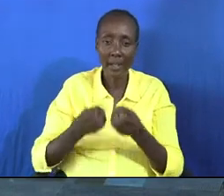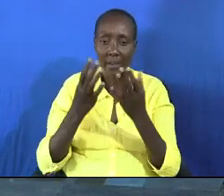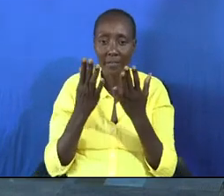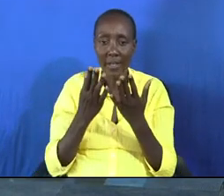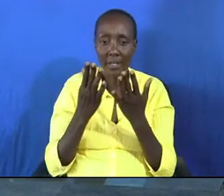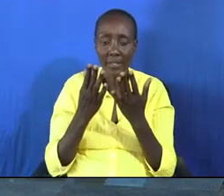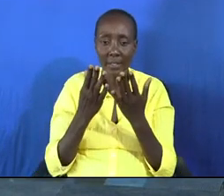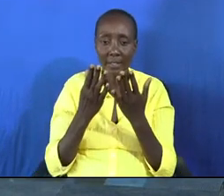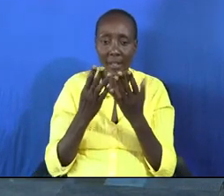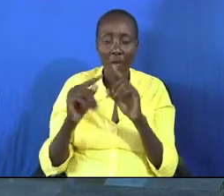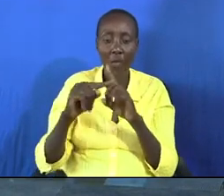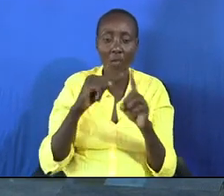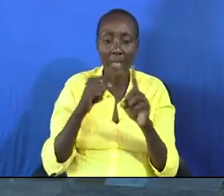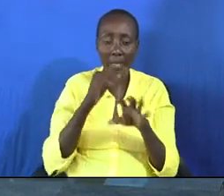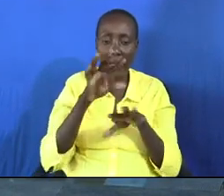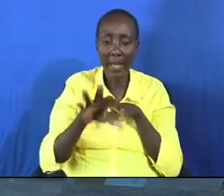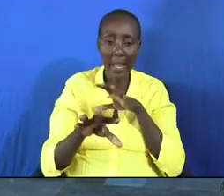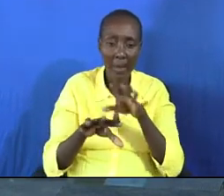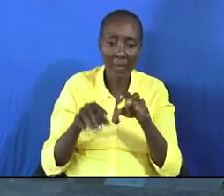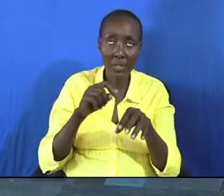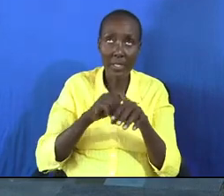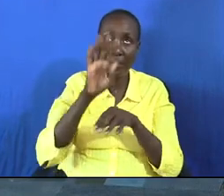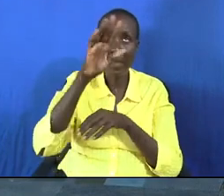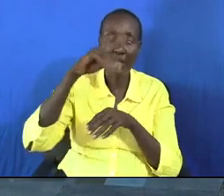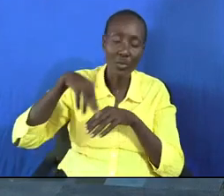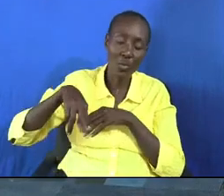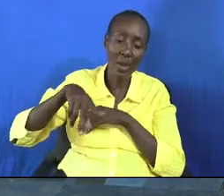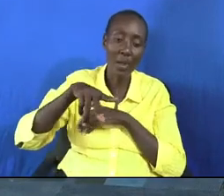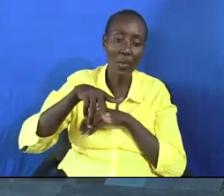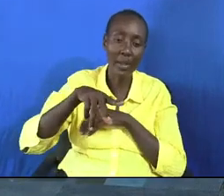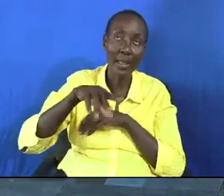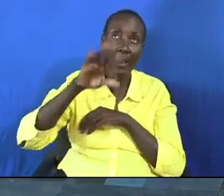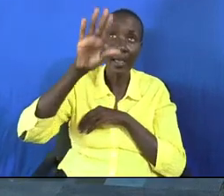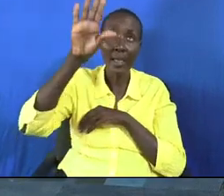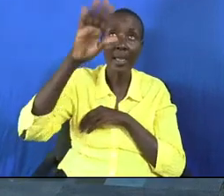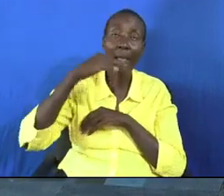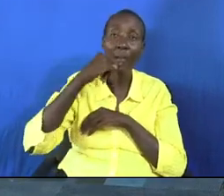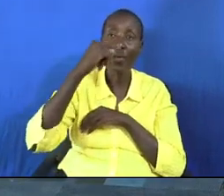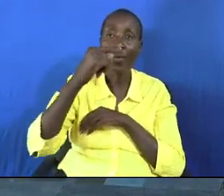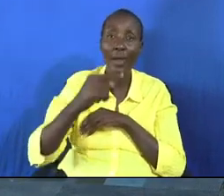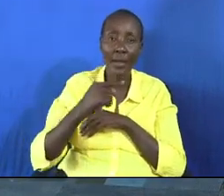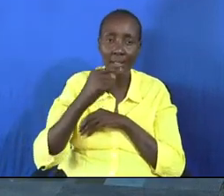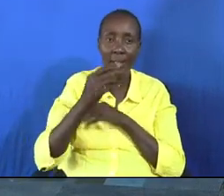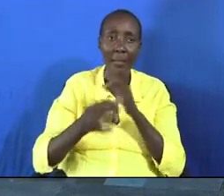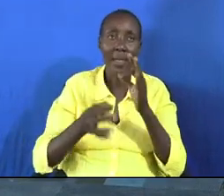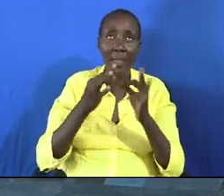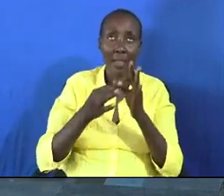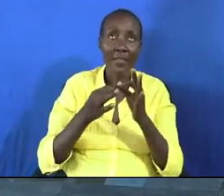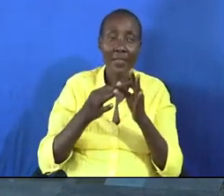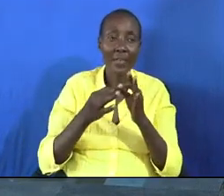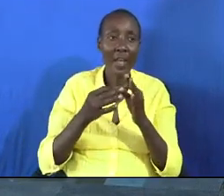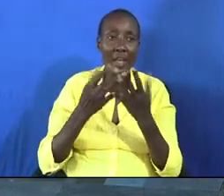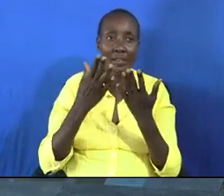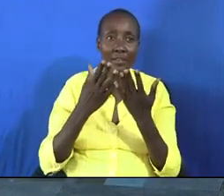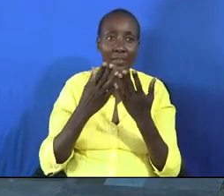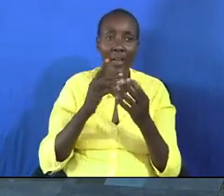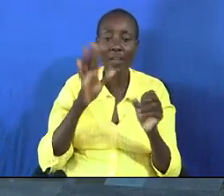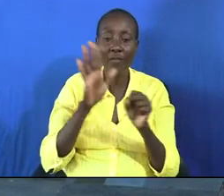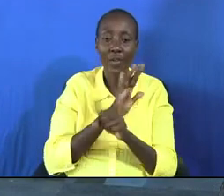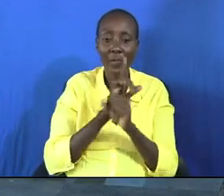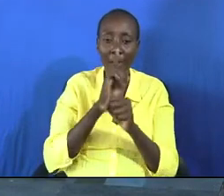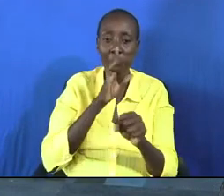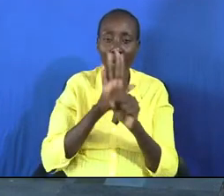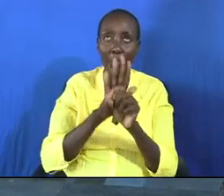killed animals, as he was walking there, he was saying, if I do not keep my